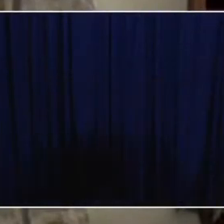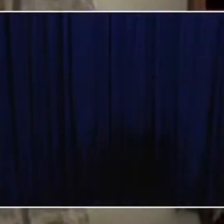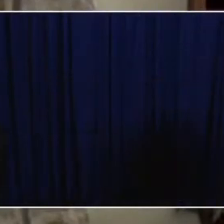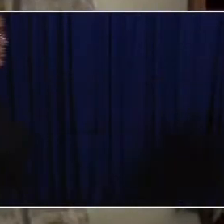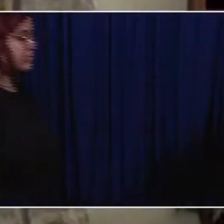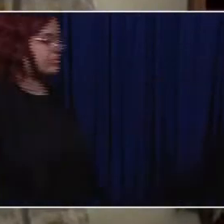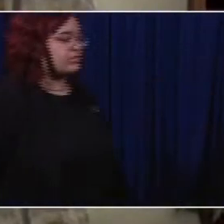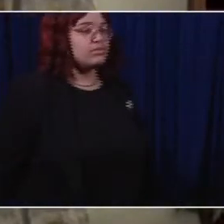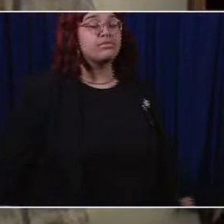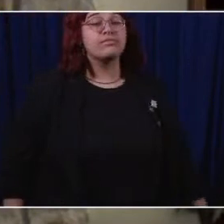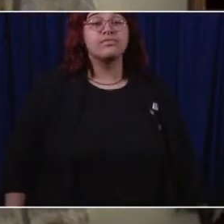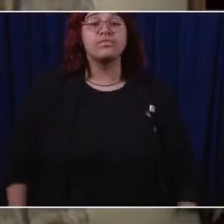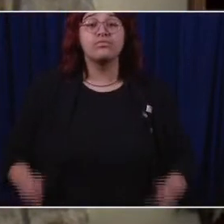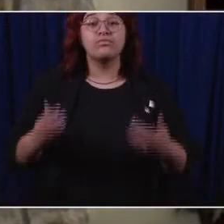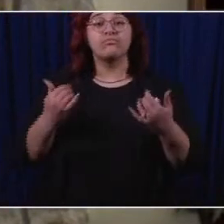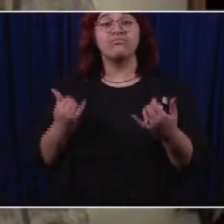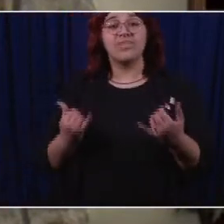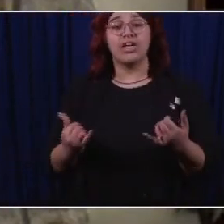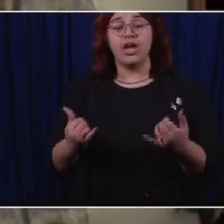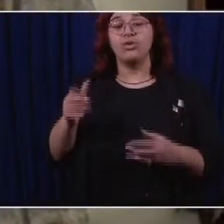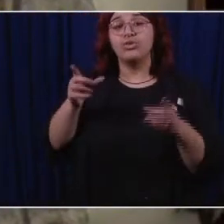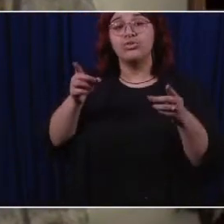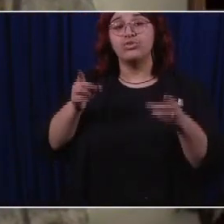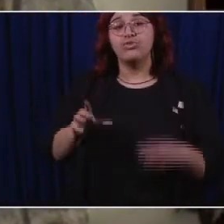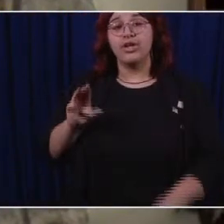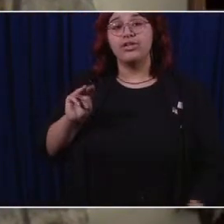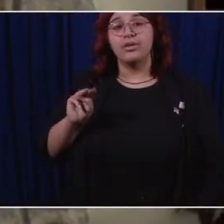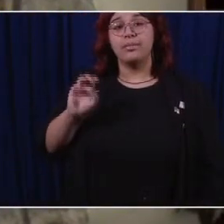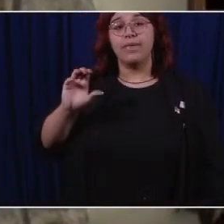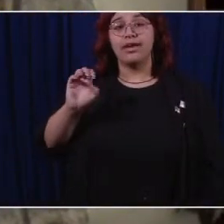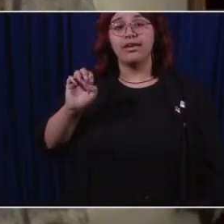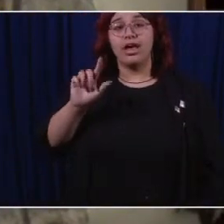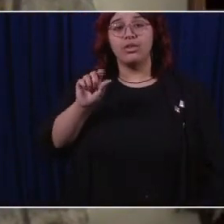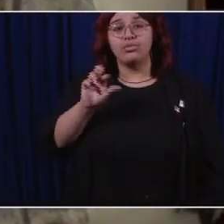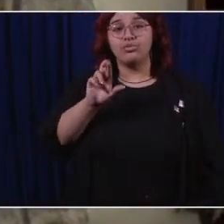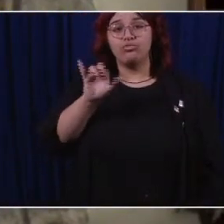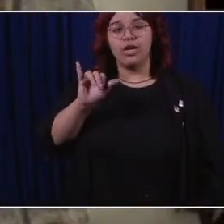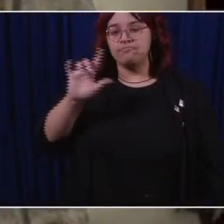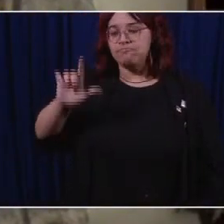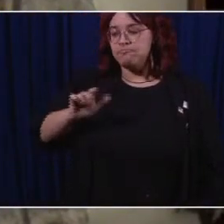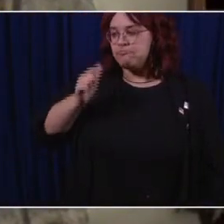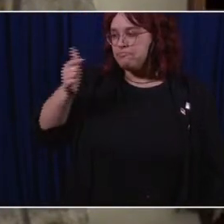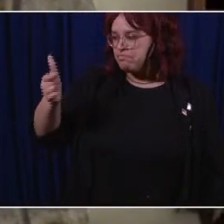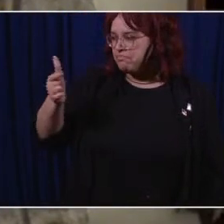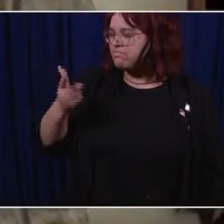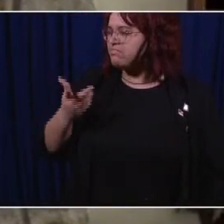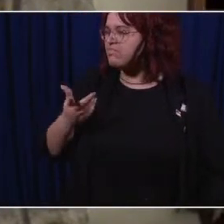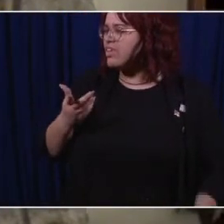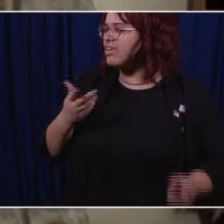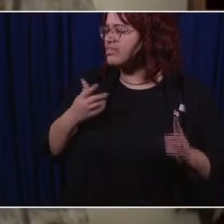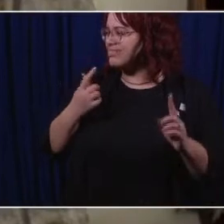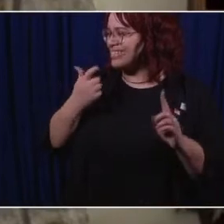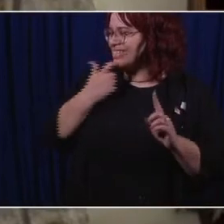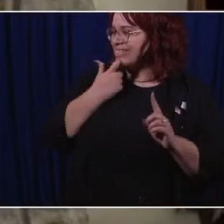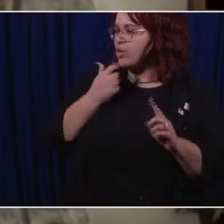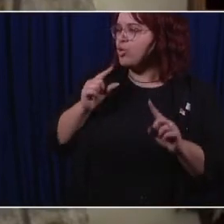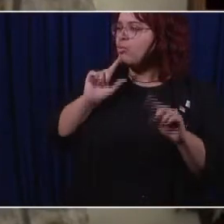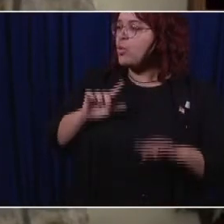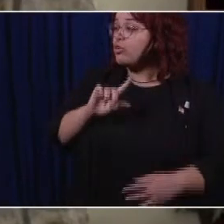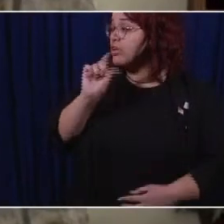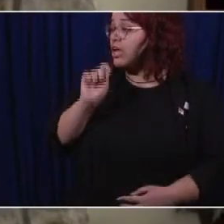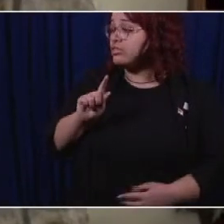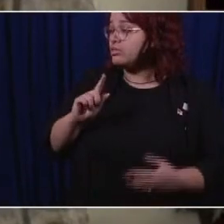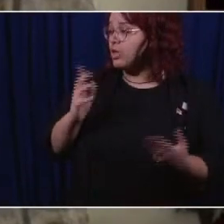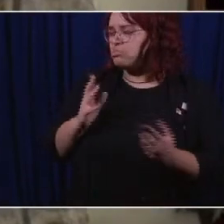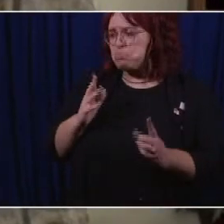Let me go to Director McElroy, who is on. And Director, I don't know if you heard the question, but the real question was a very